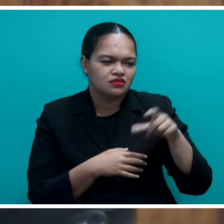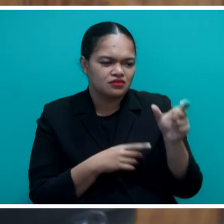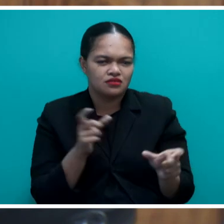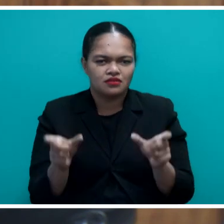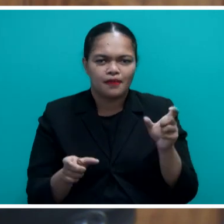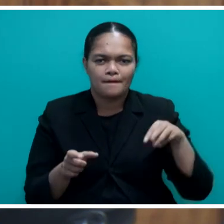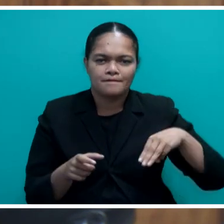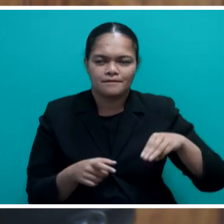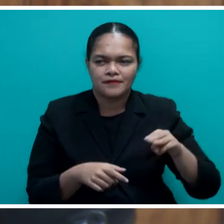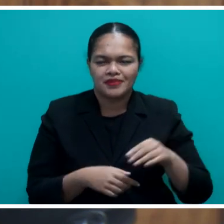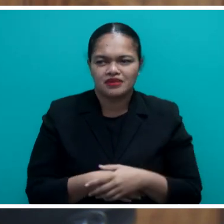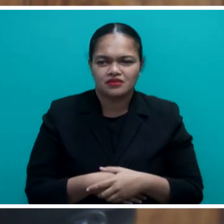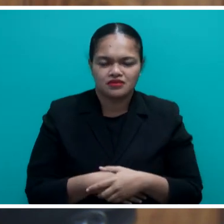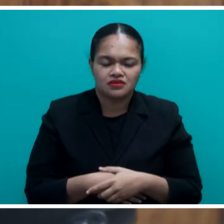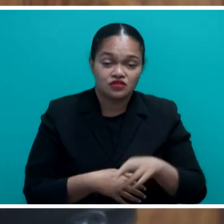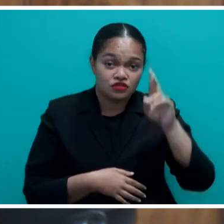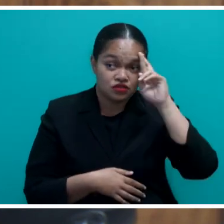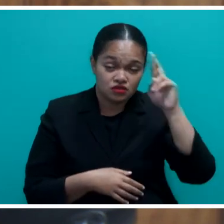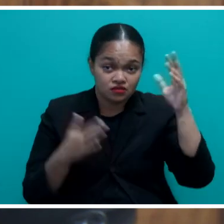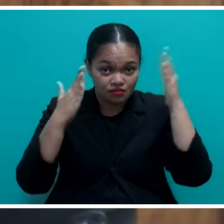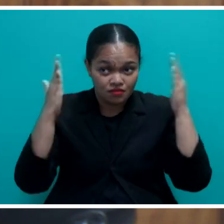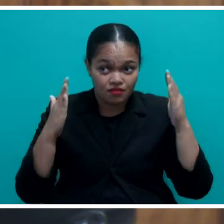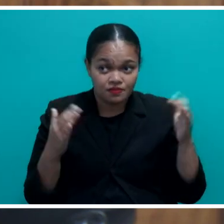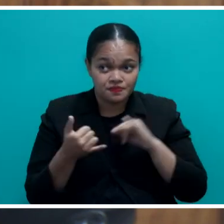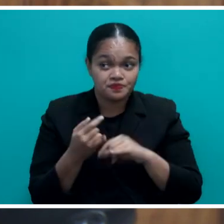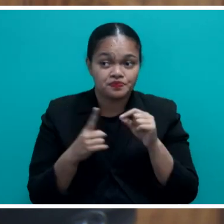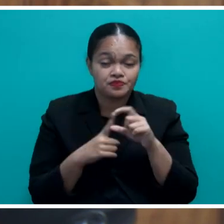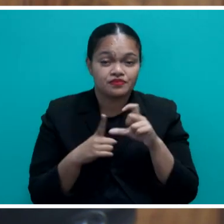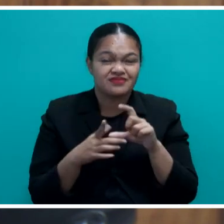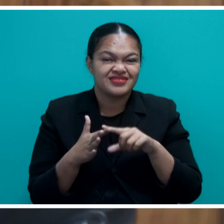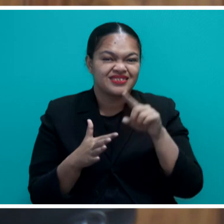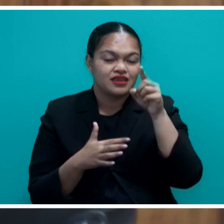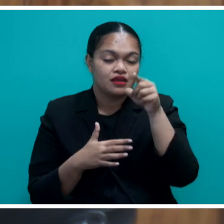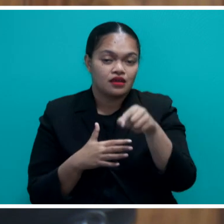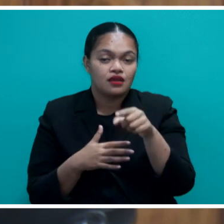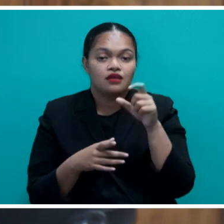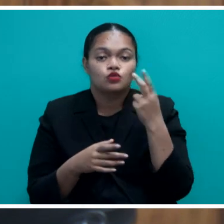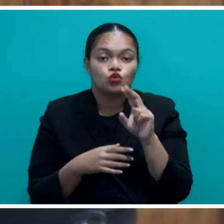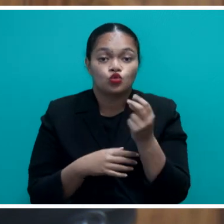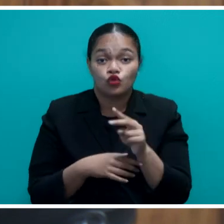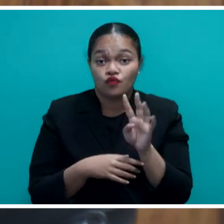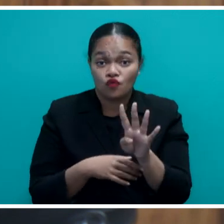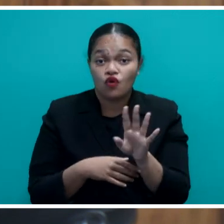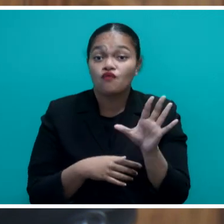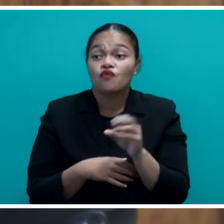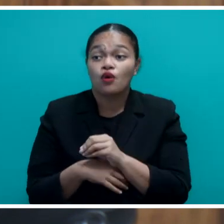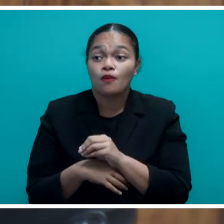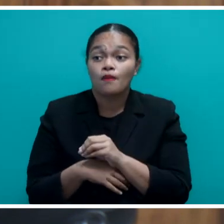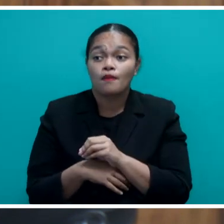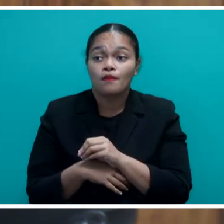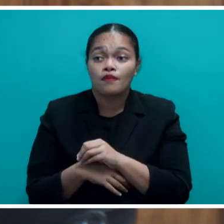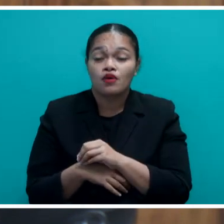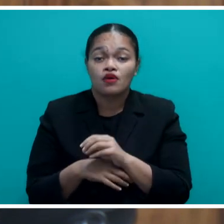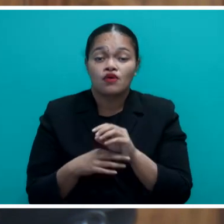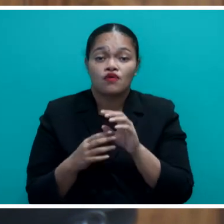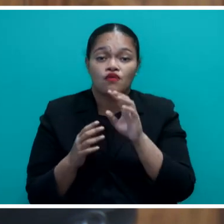Mr. Speaker, sir, the SPTE 2024 will be held from 4 to the 5th of